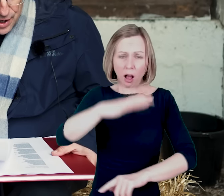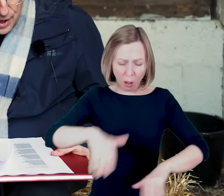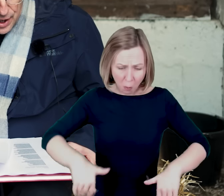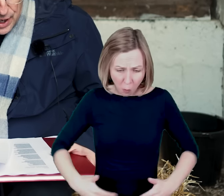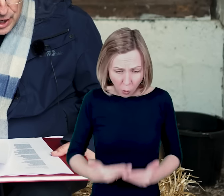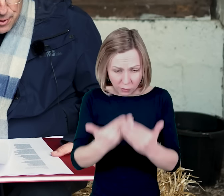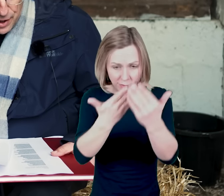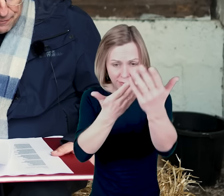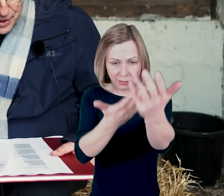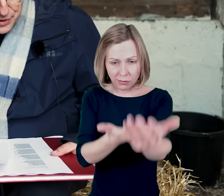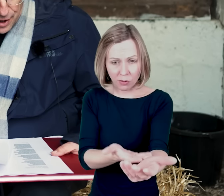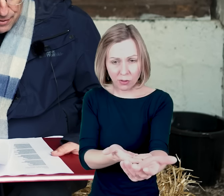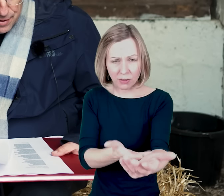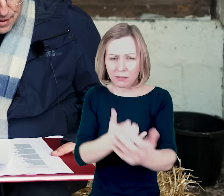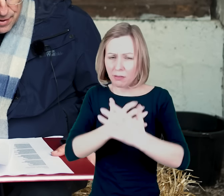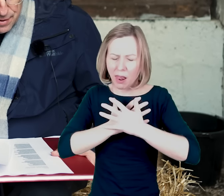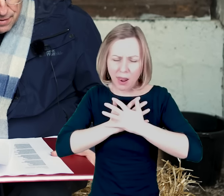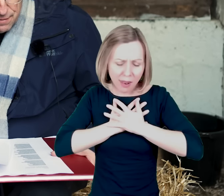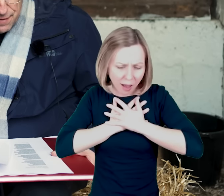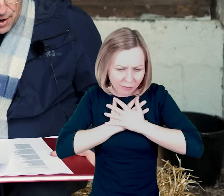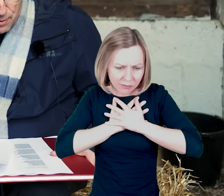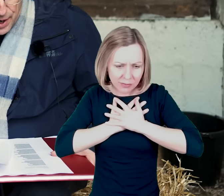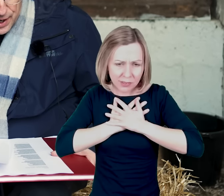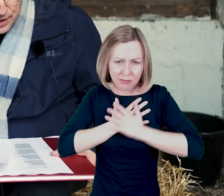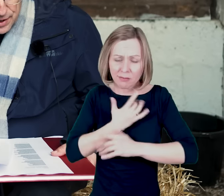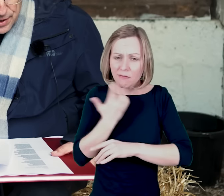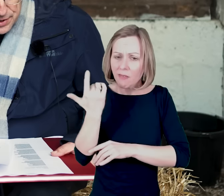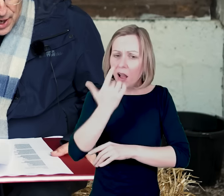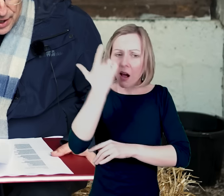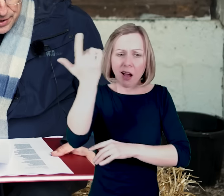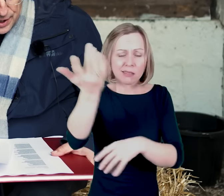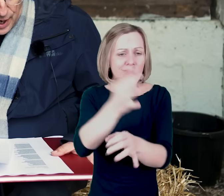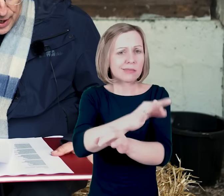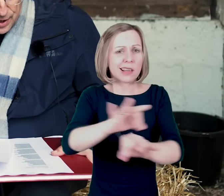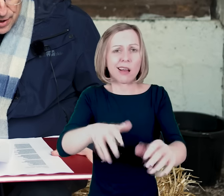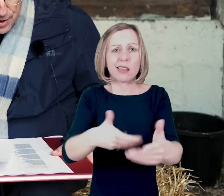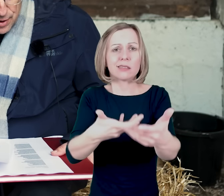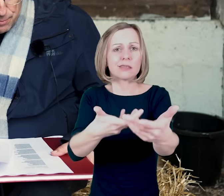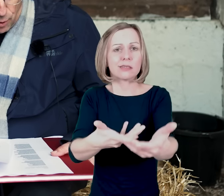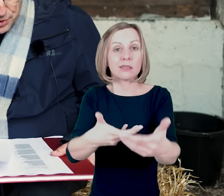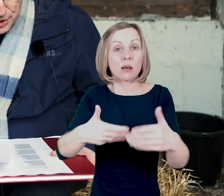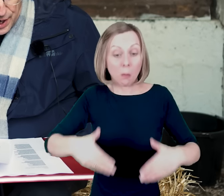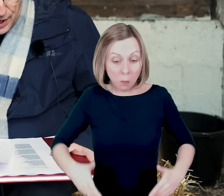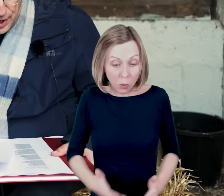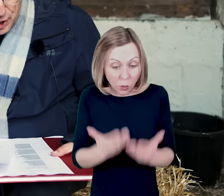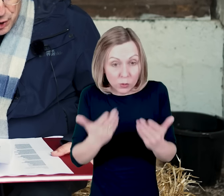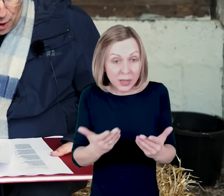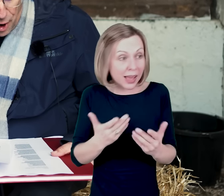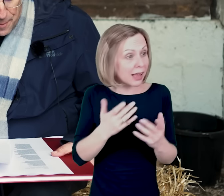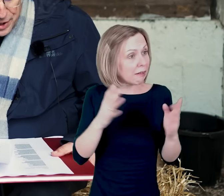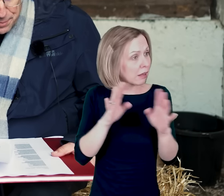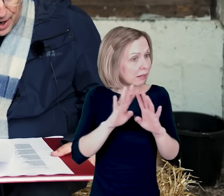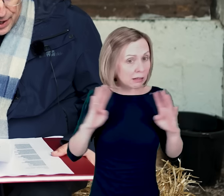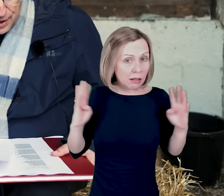star, he who loved us so, far away, silent he lay, born today,